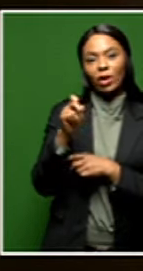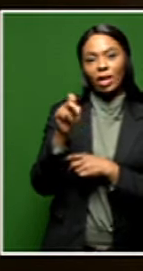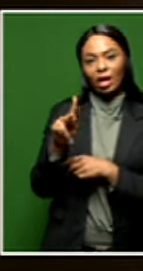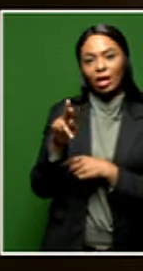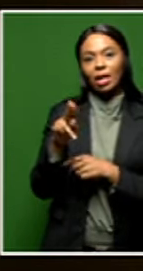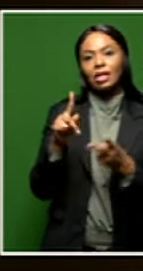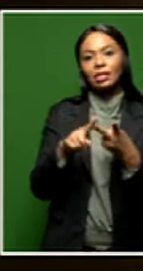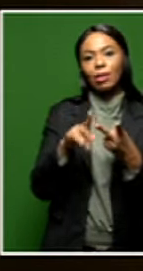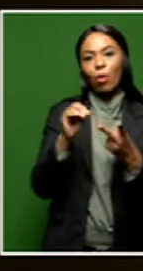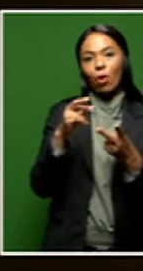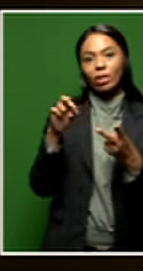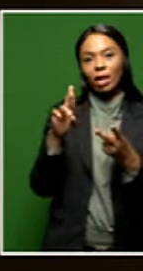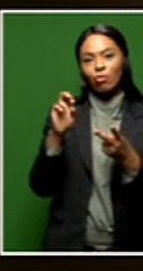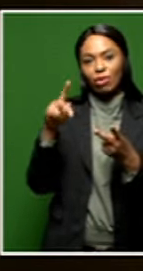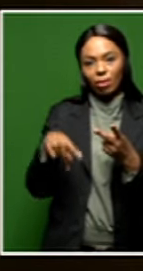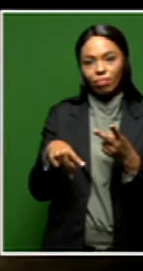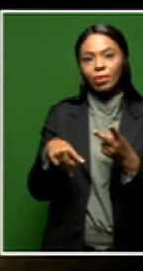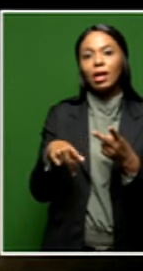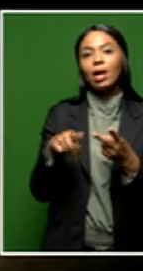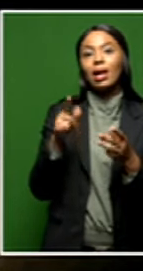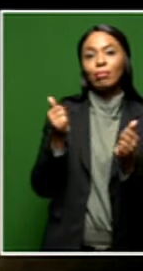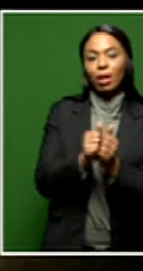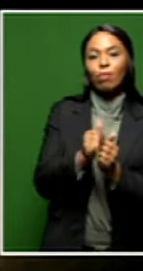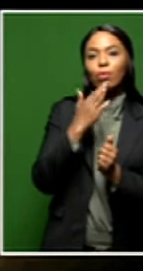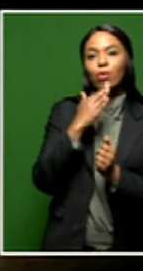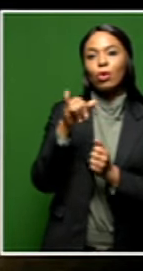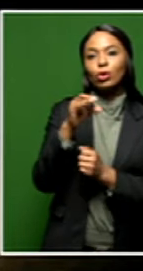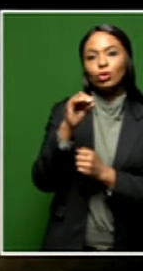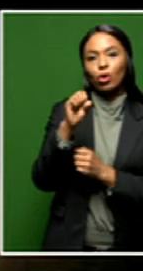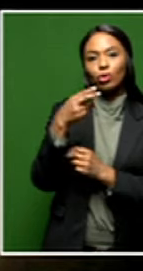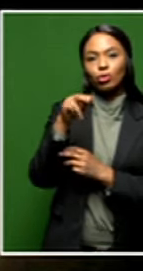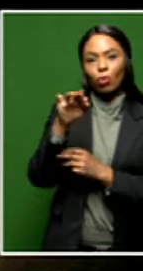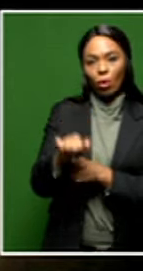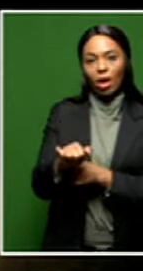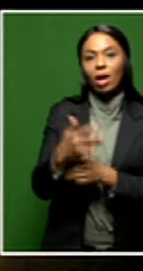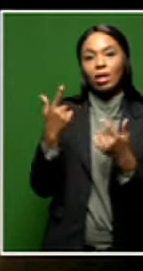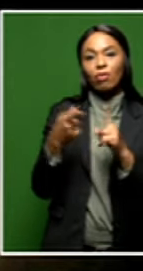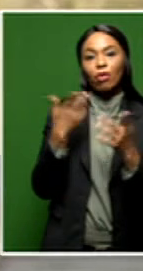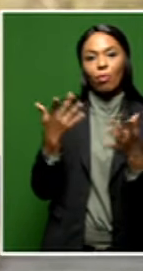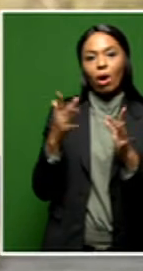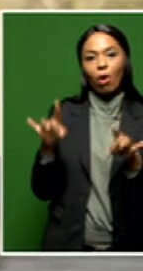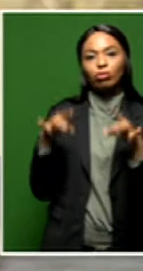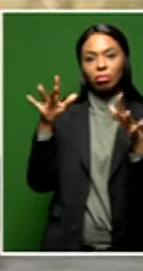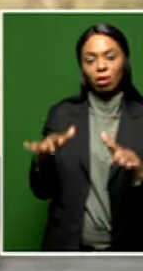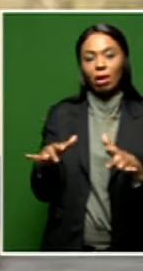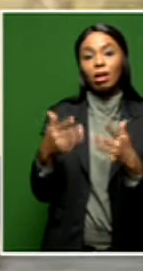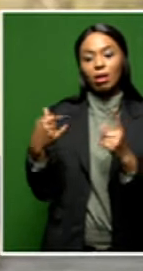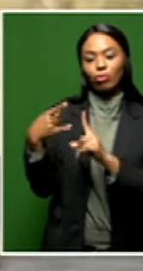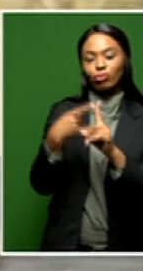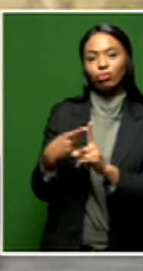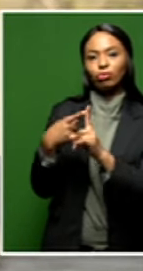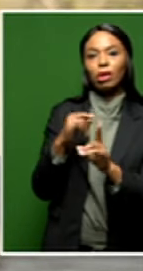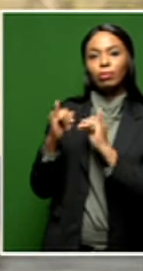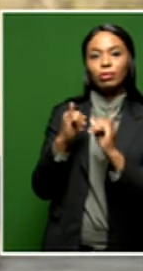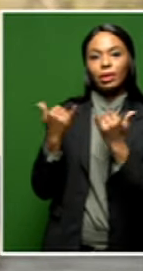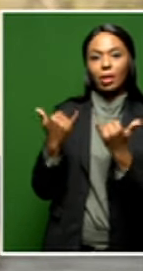alongside Joshua Nadi Reën. Roets, who currently resides in Brisbane, Australia, joins us now via Zoom to tell us more. Very good morning to you,